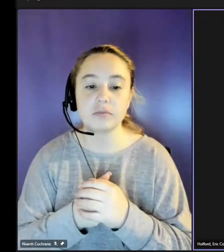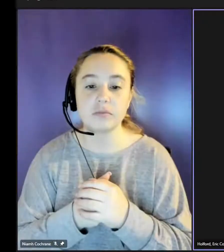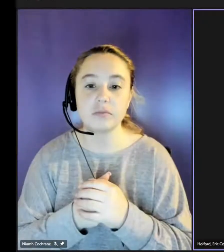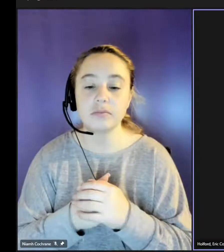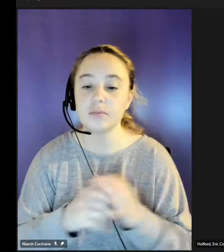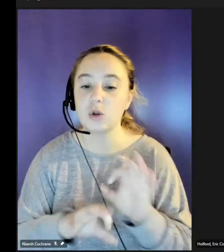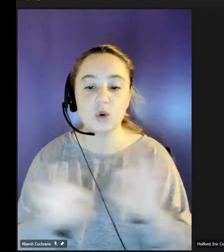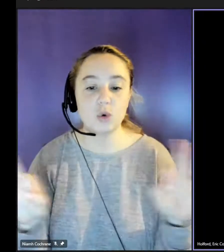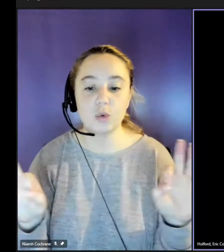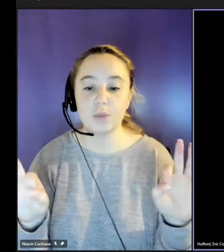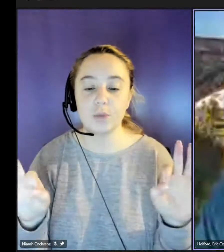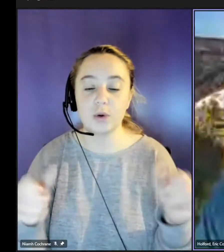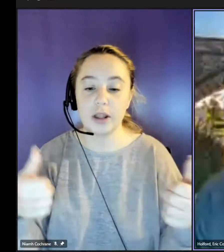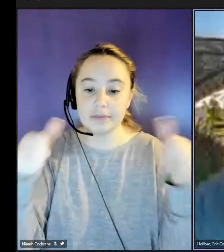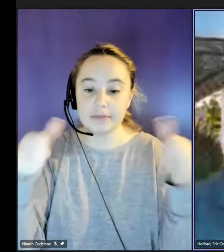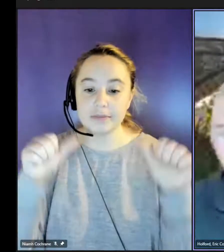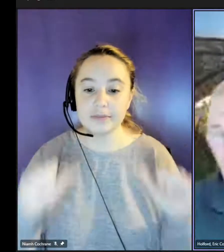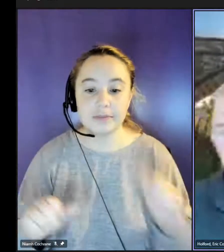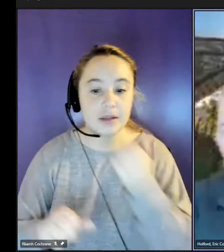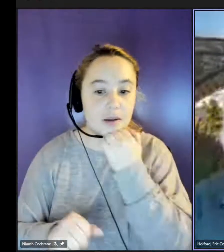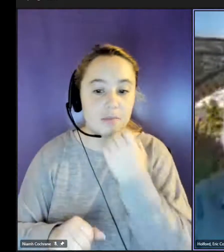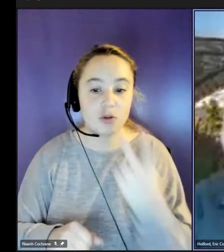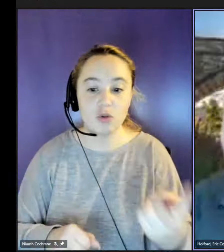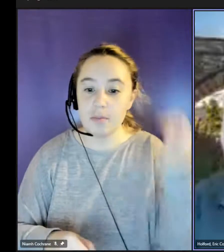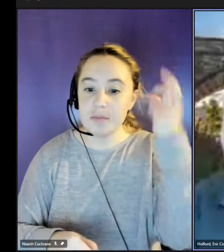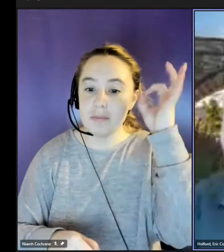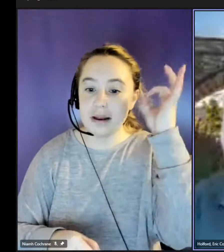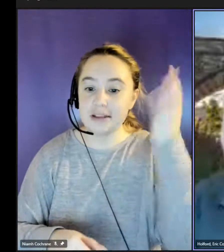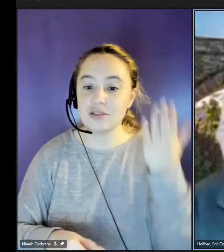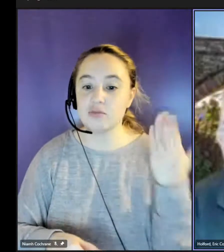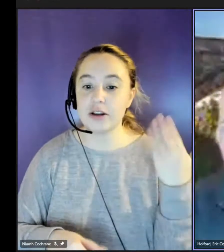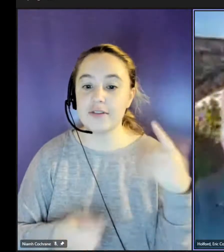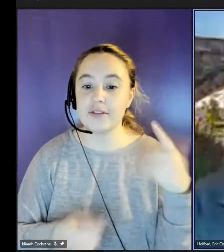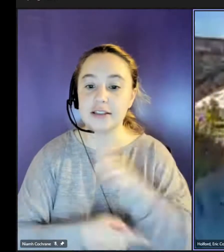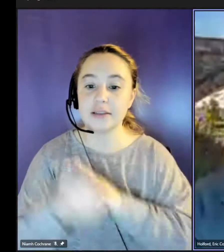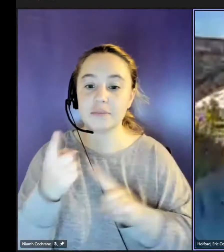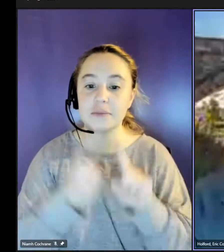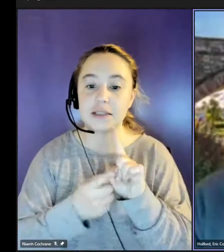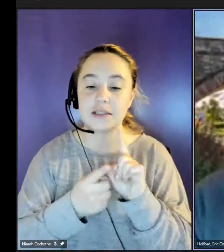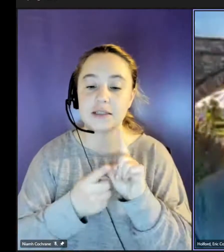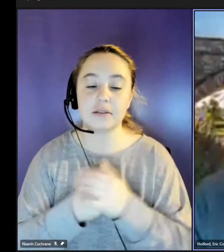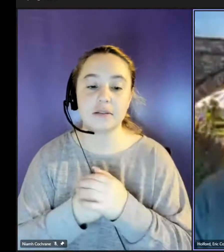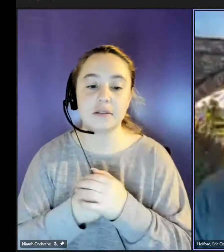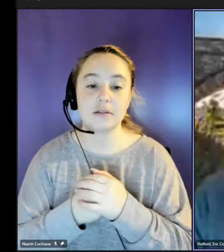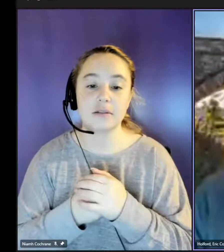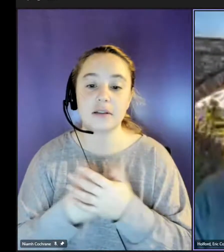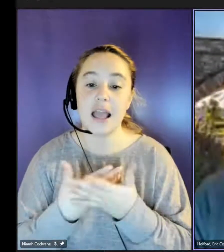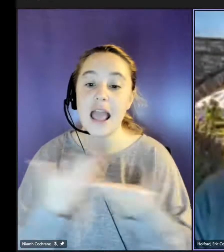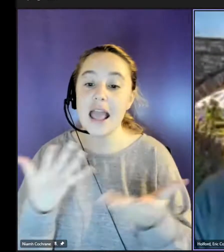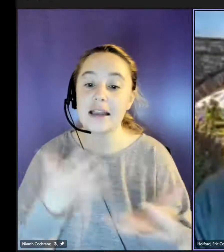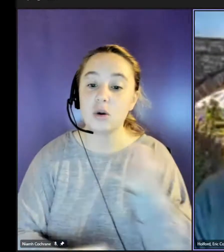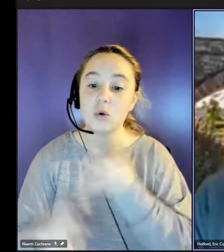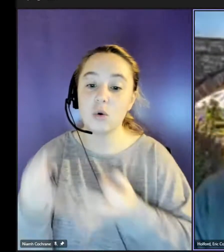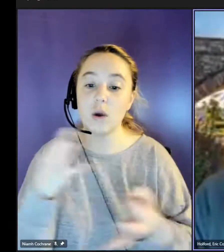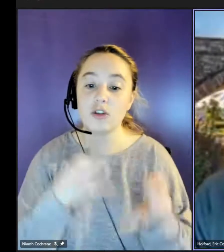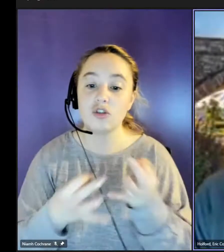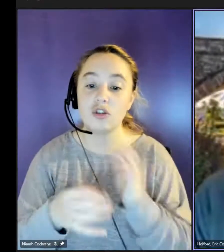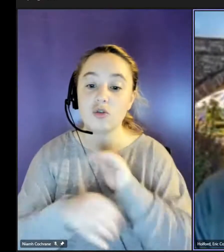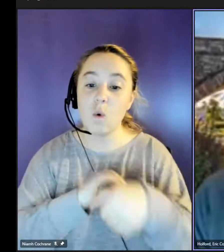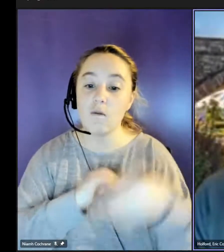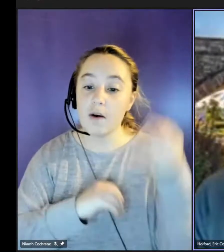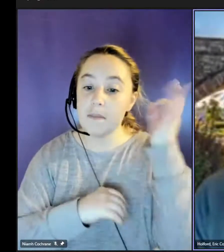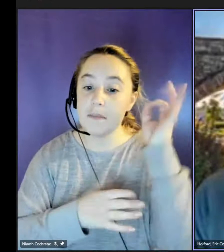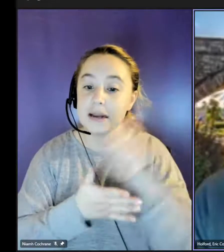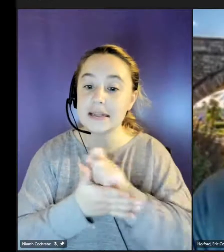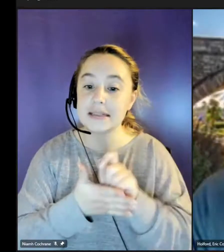Nope. Okay, we'll move on to item 2, minutes of the previous meeting. Is anybody any questions on the minutes of the